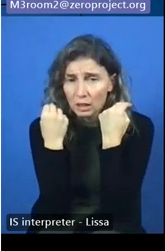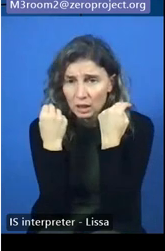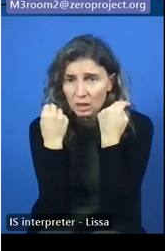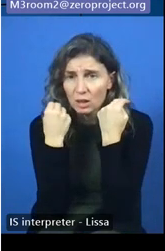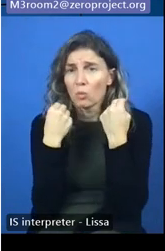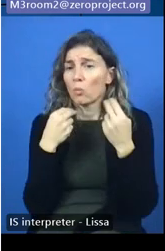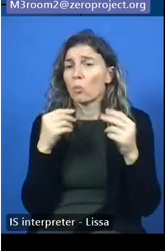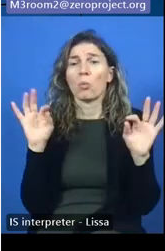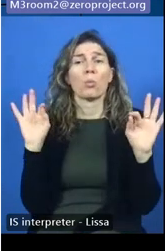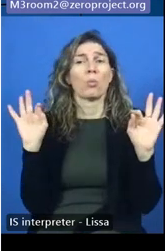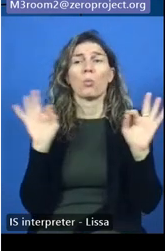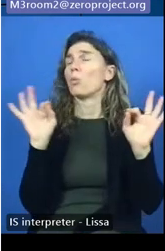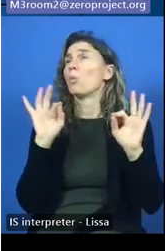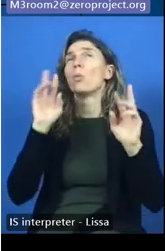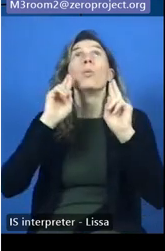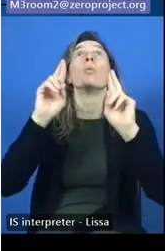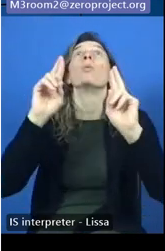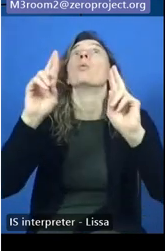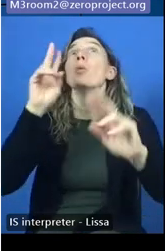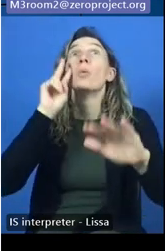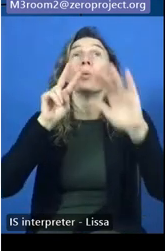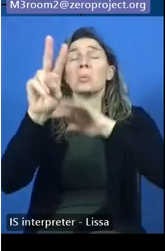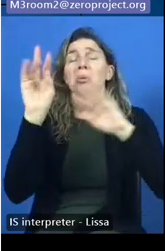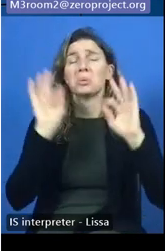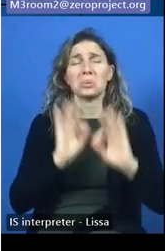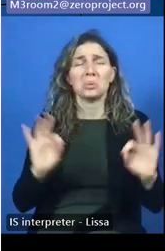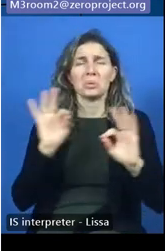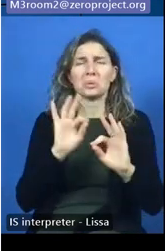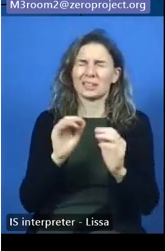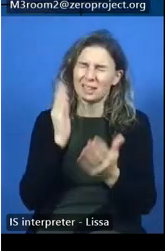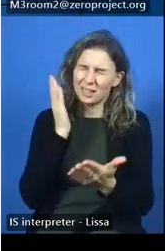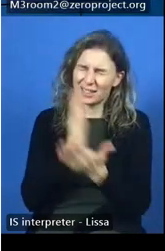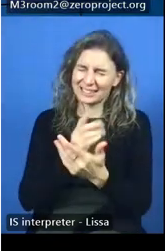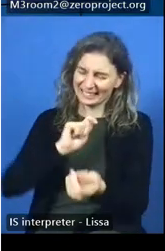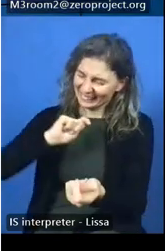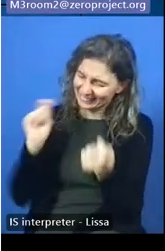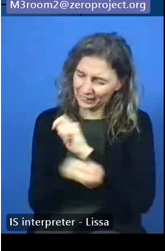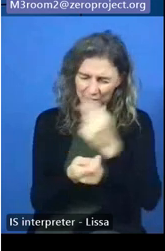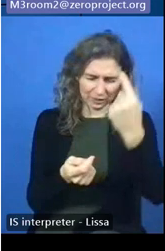able to change it from a mindset of victims to a mindset of leaders.